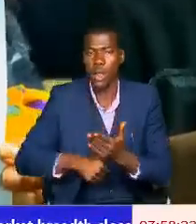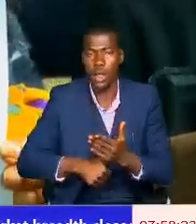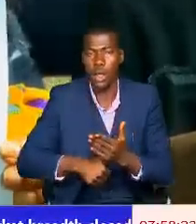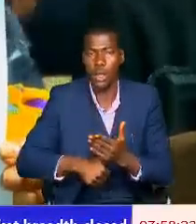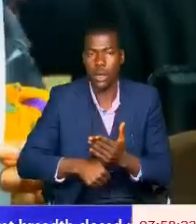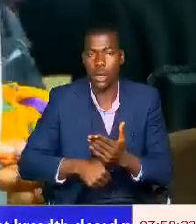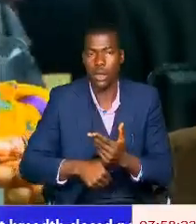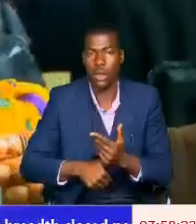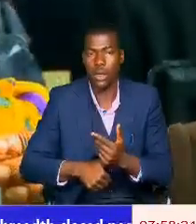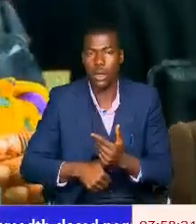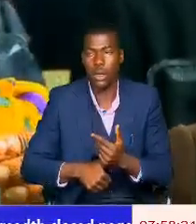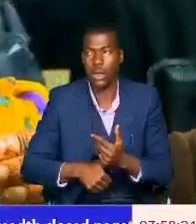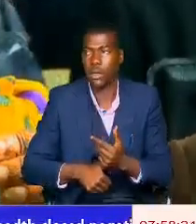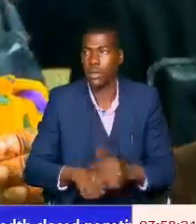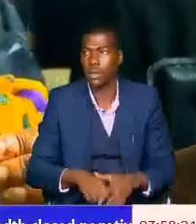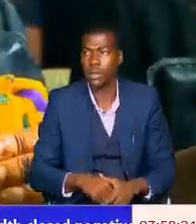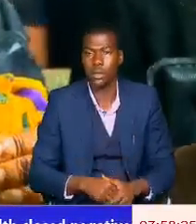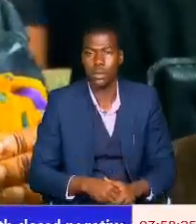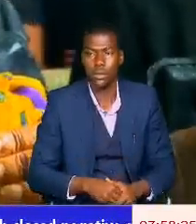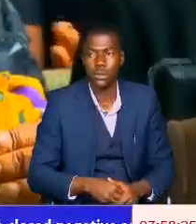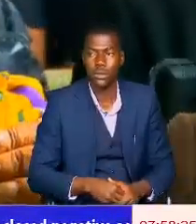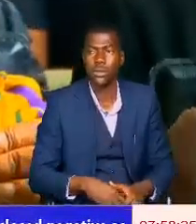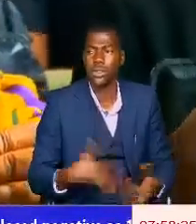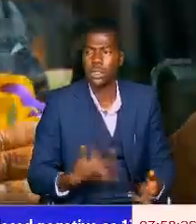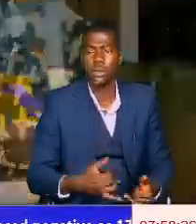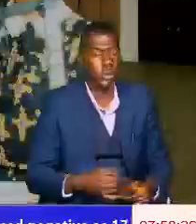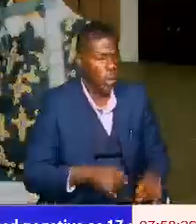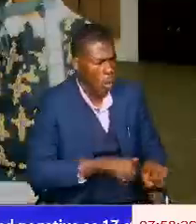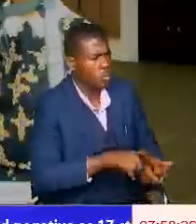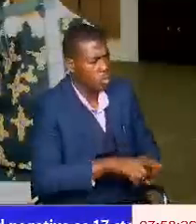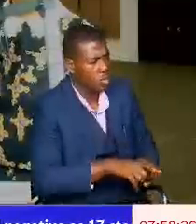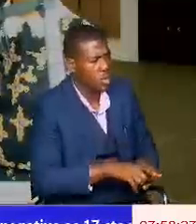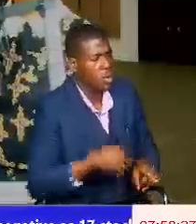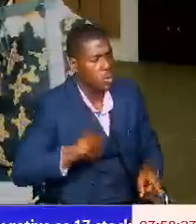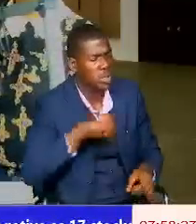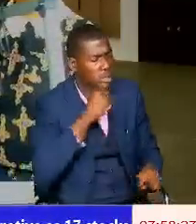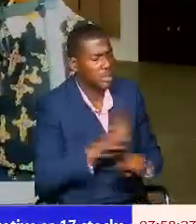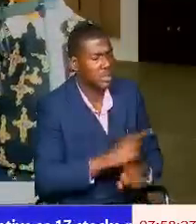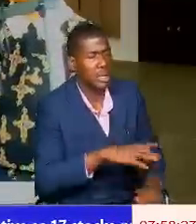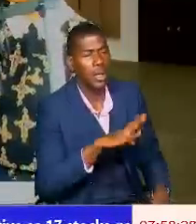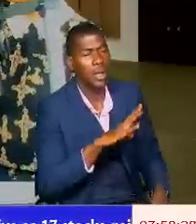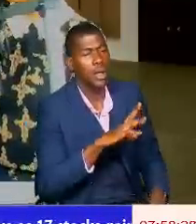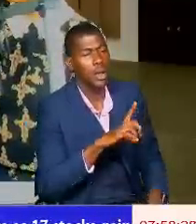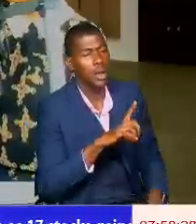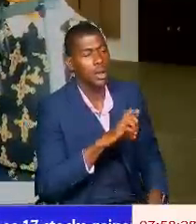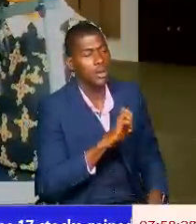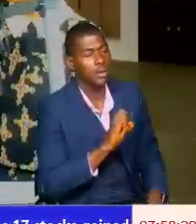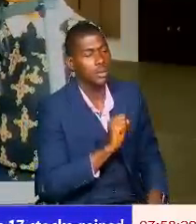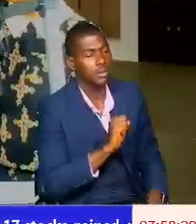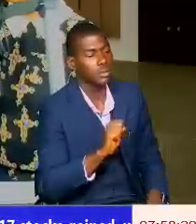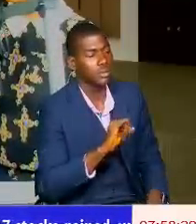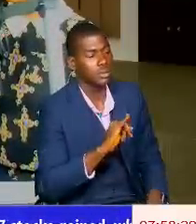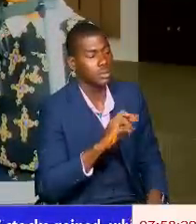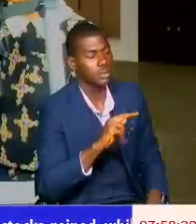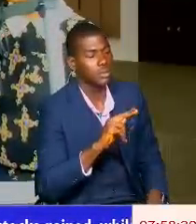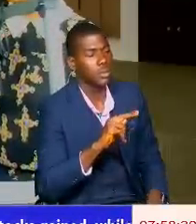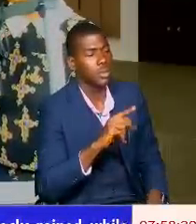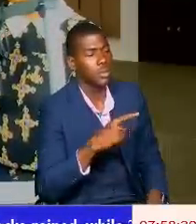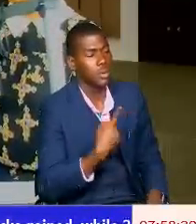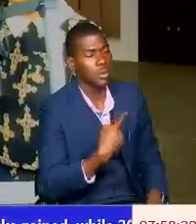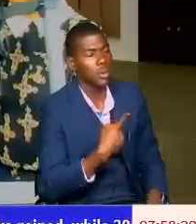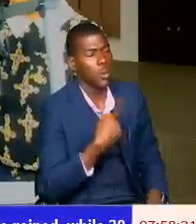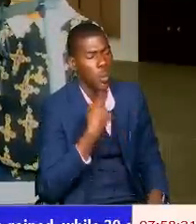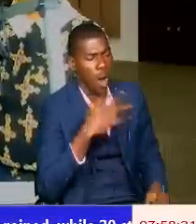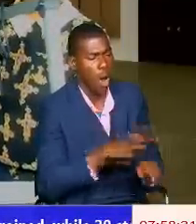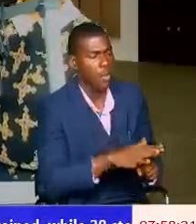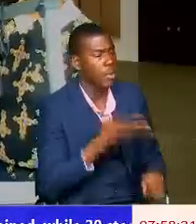issue of our sister Blessing. Say, Servicom National Coordinator promised last week, say she go